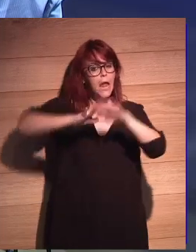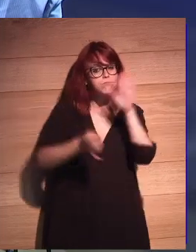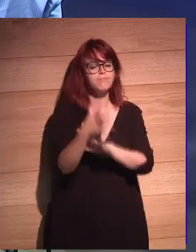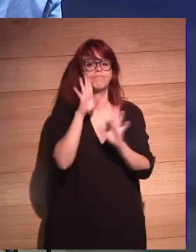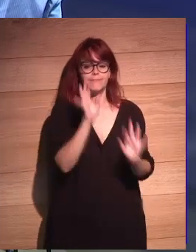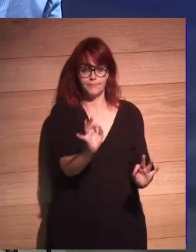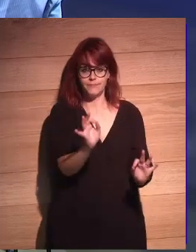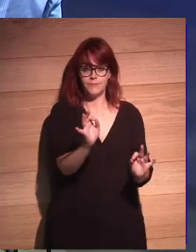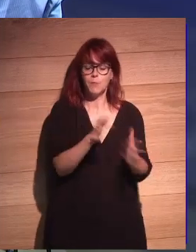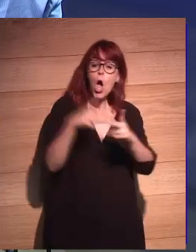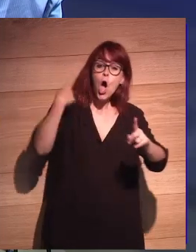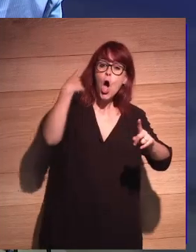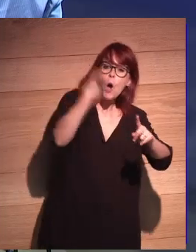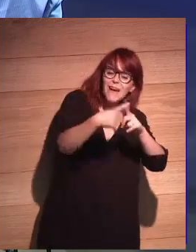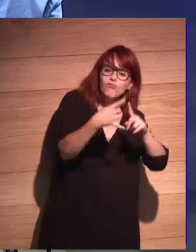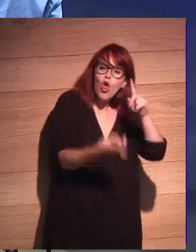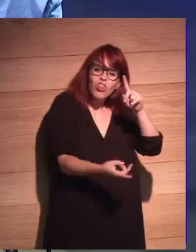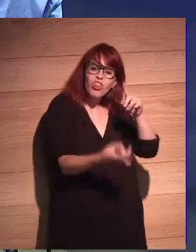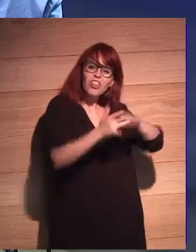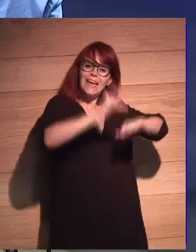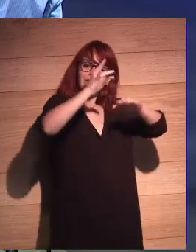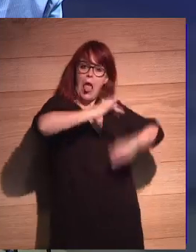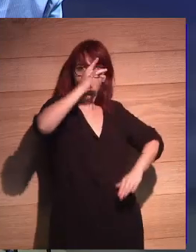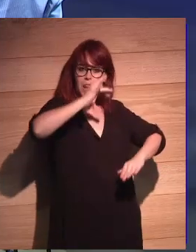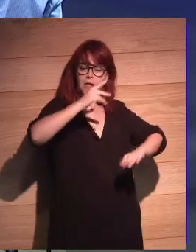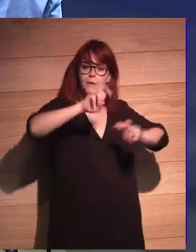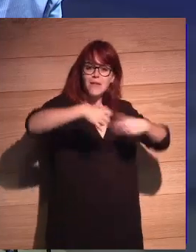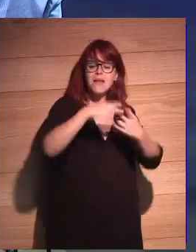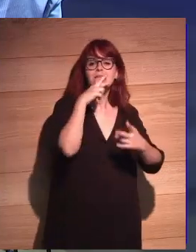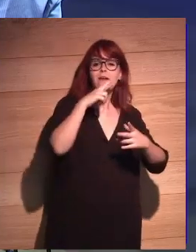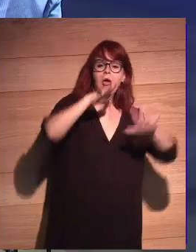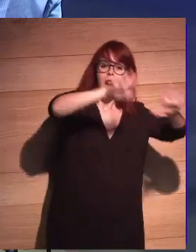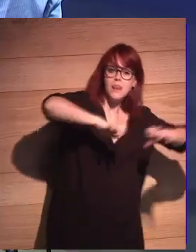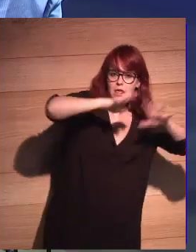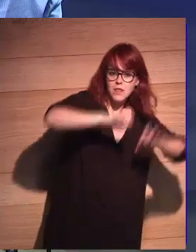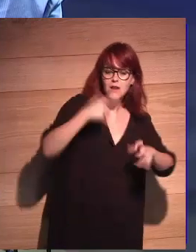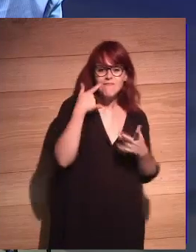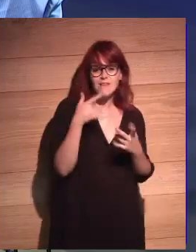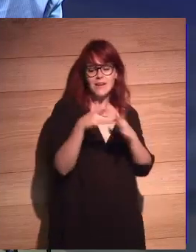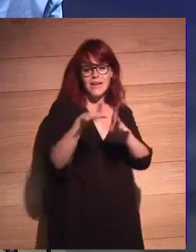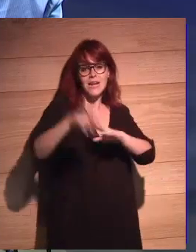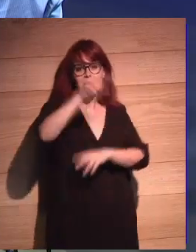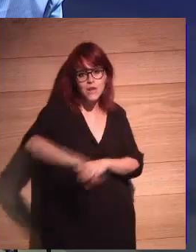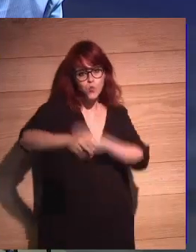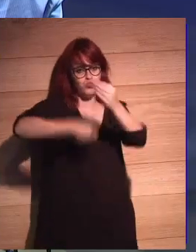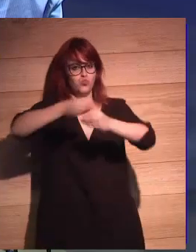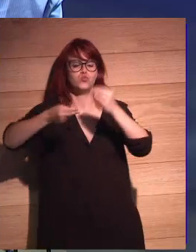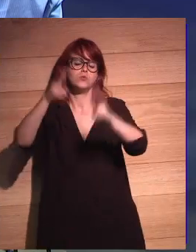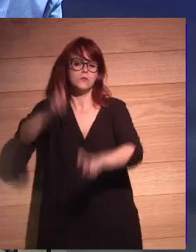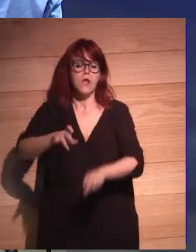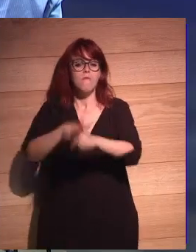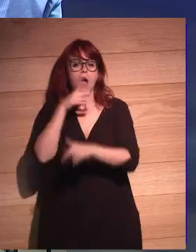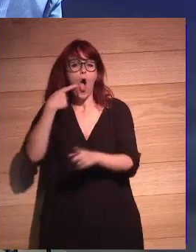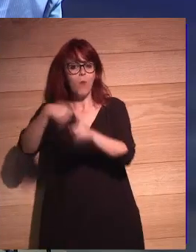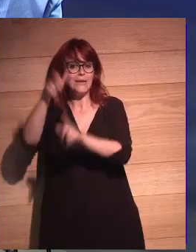digital object. It what used to be the reusable digital object. It's